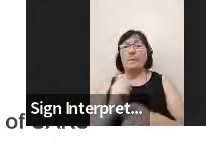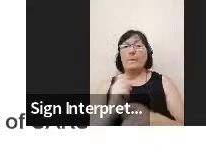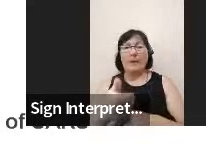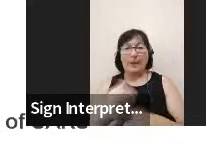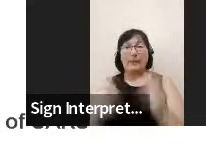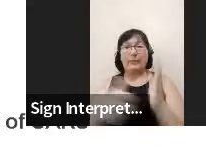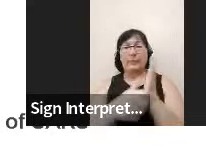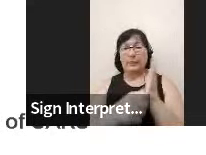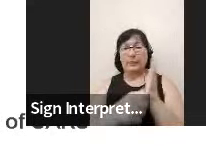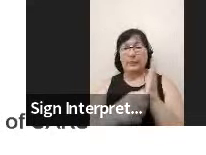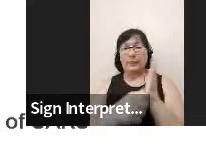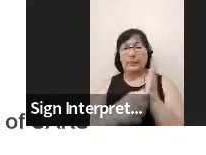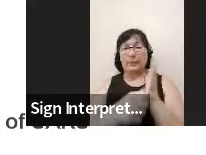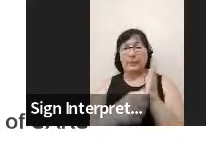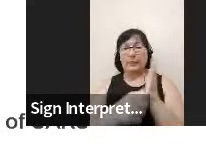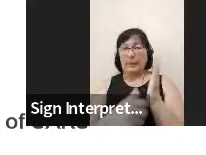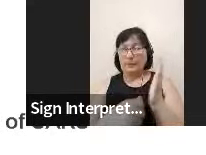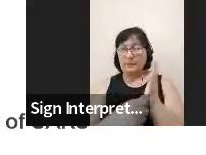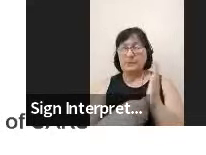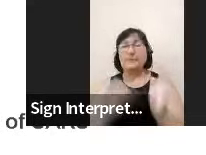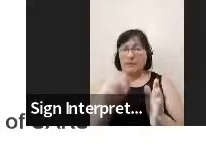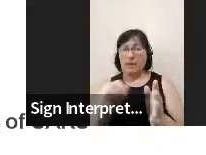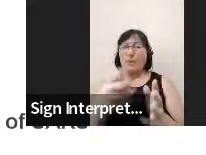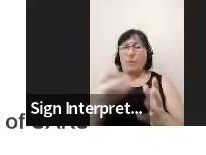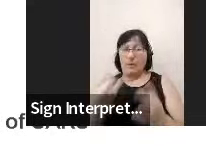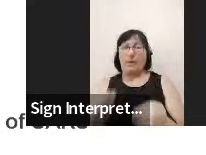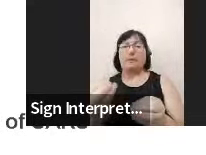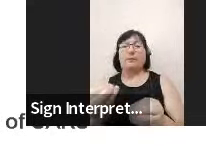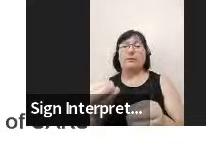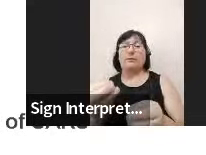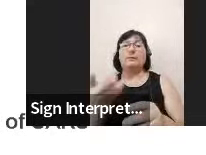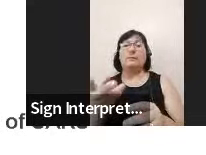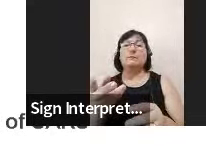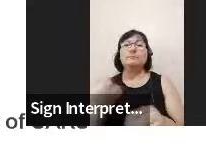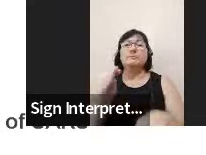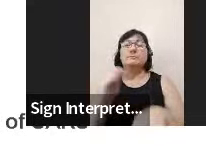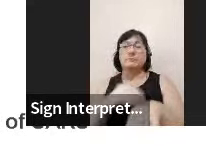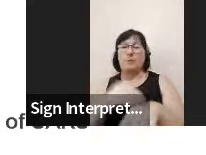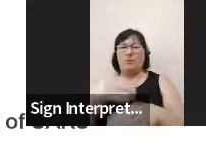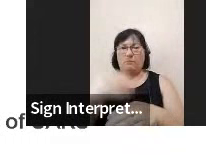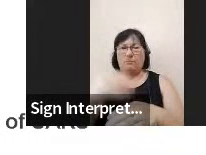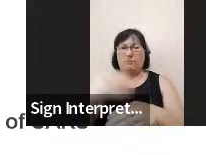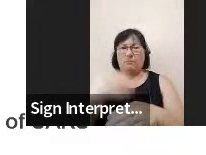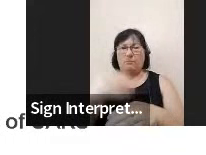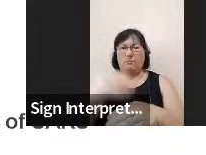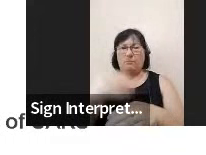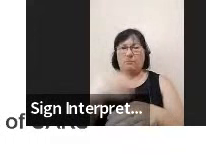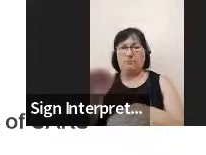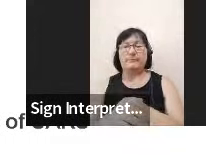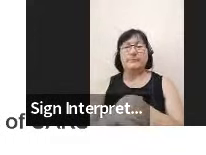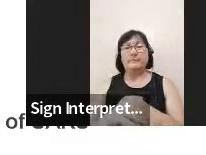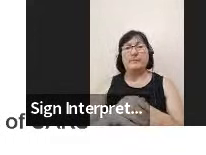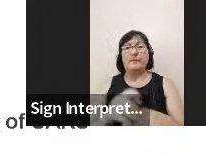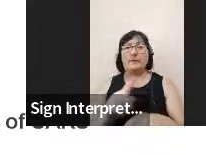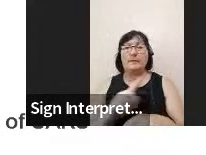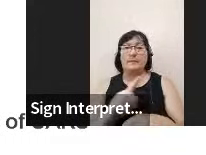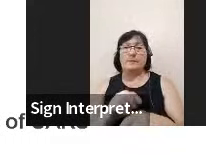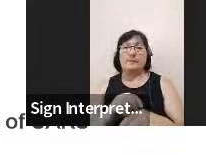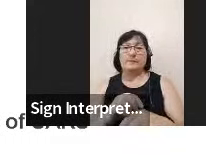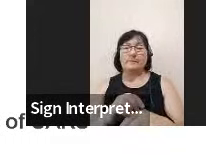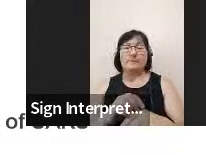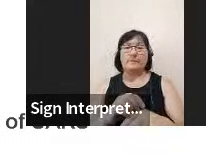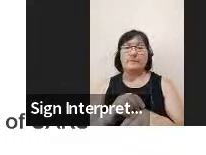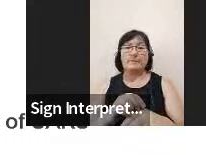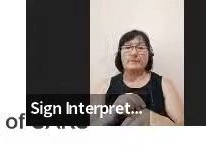in SARS. So it is important that you comply, because you also do not find yourself on that side of the